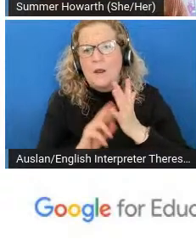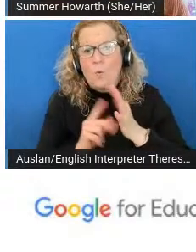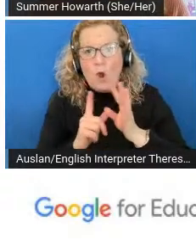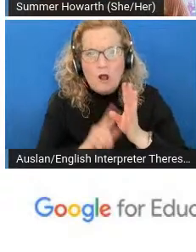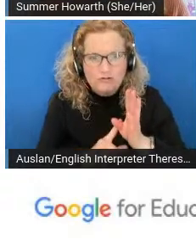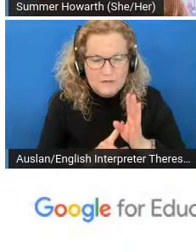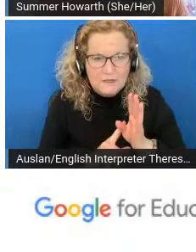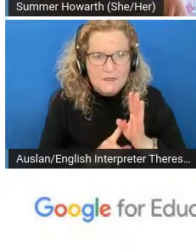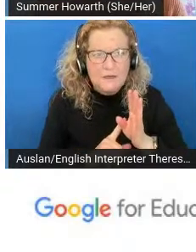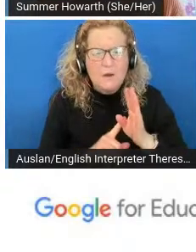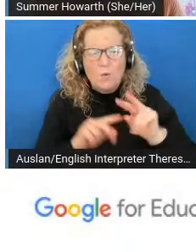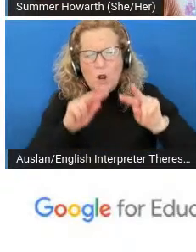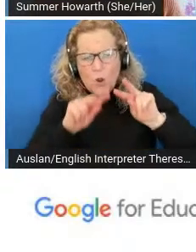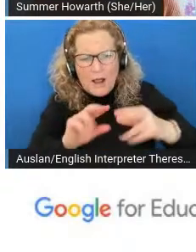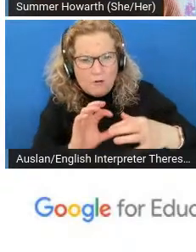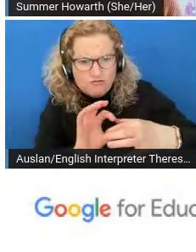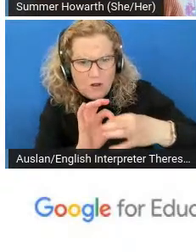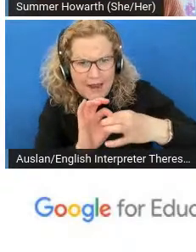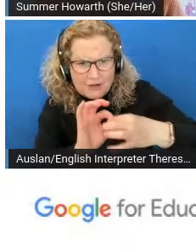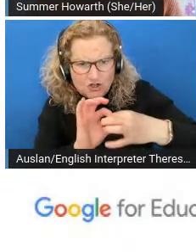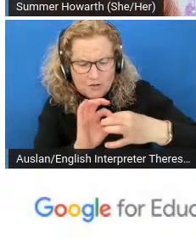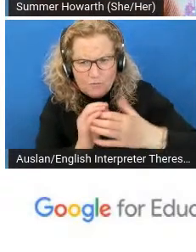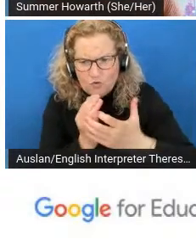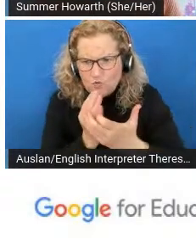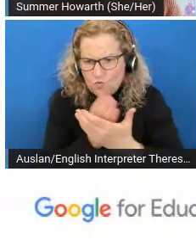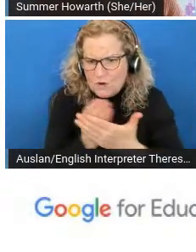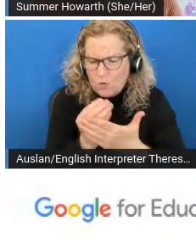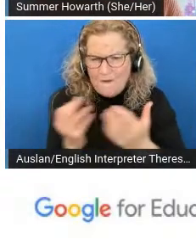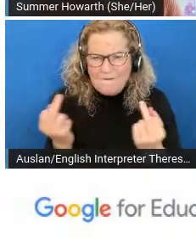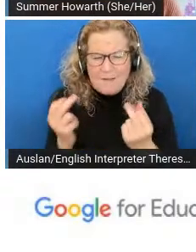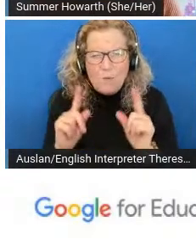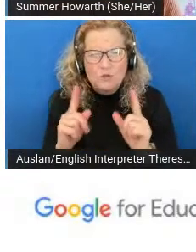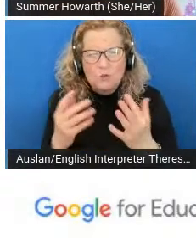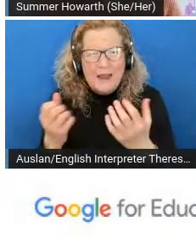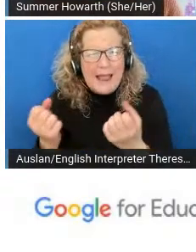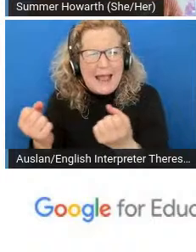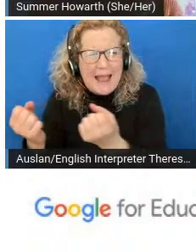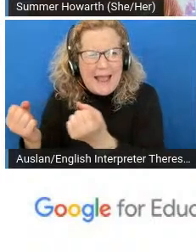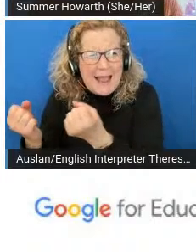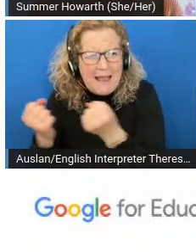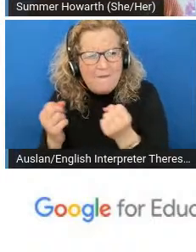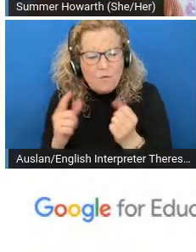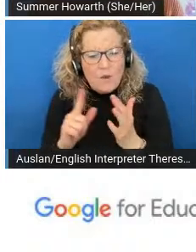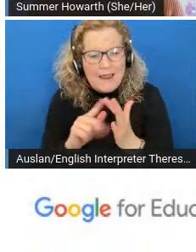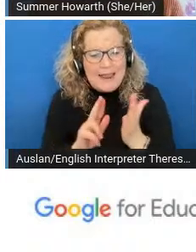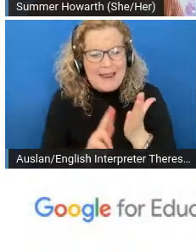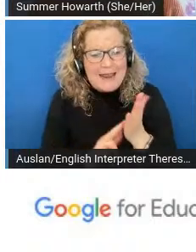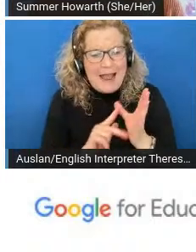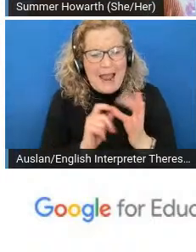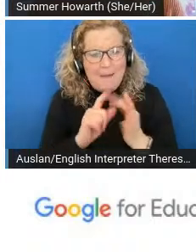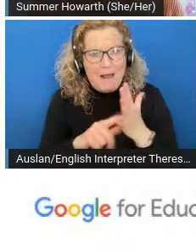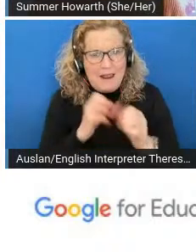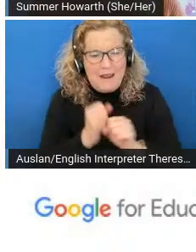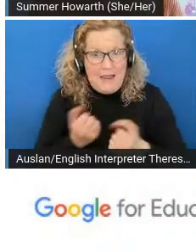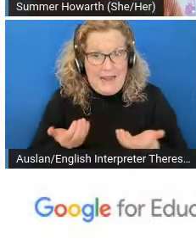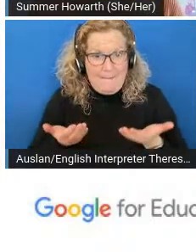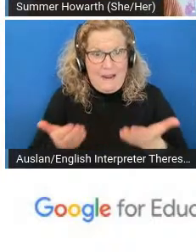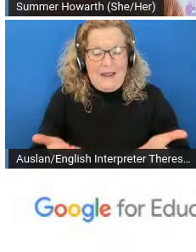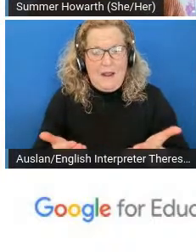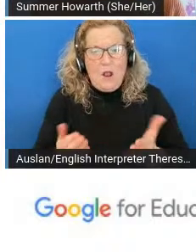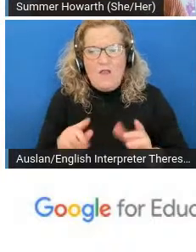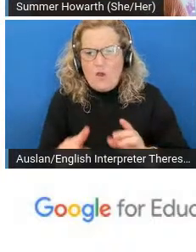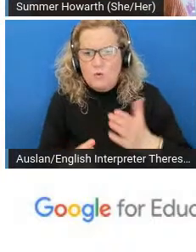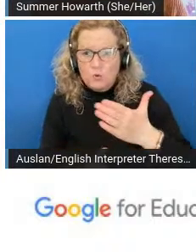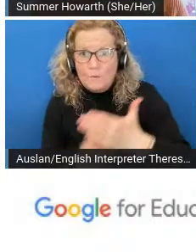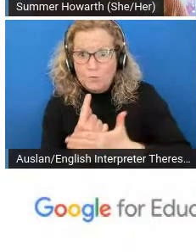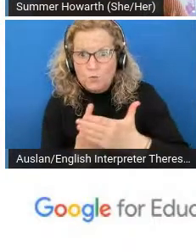to have a look at the resources that are available when we're thinking about our enablers. And of course, in those opportunities, there's